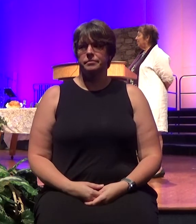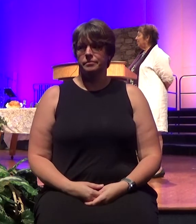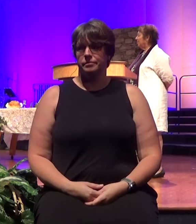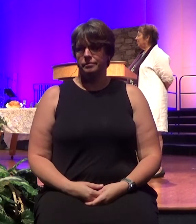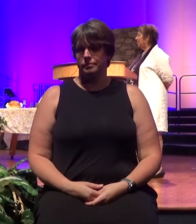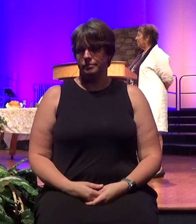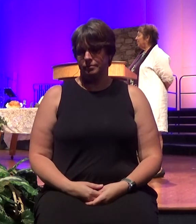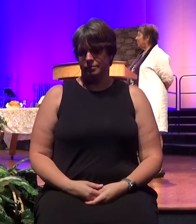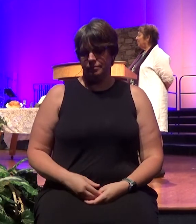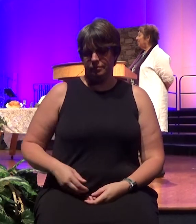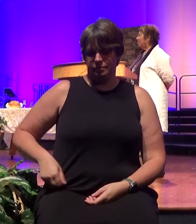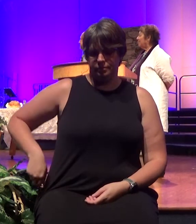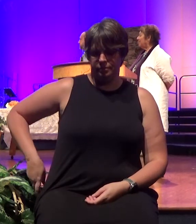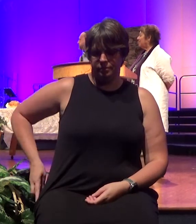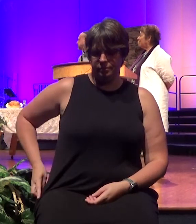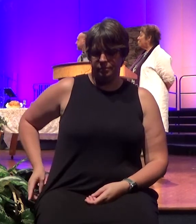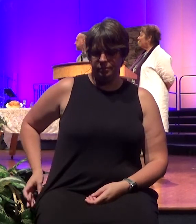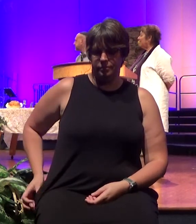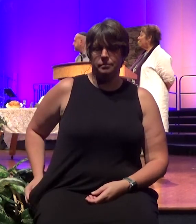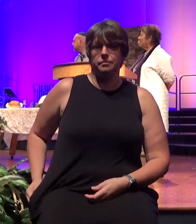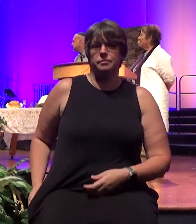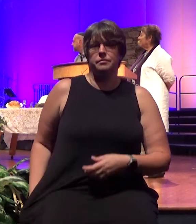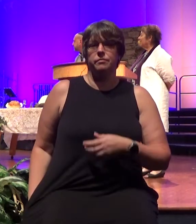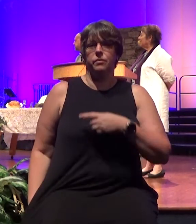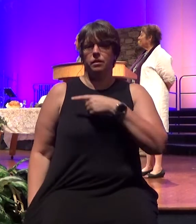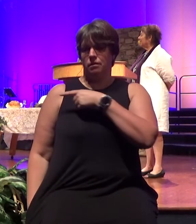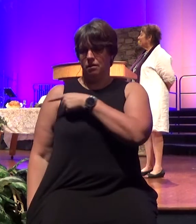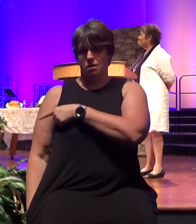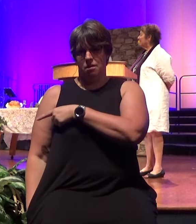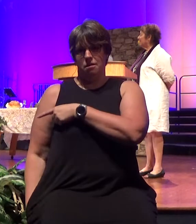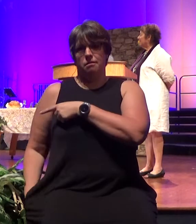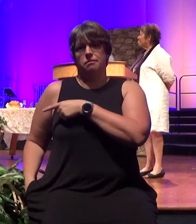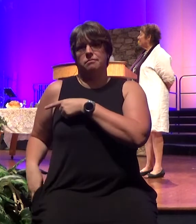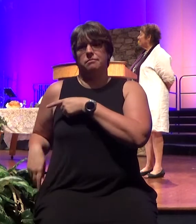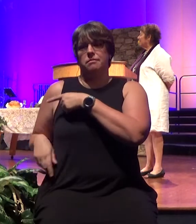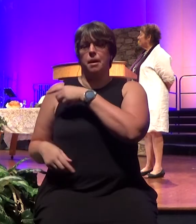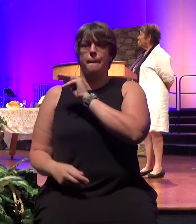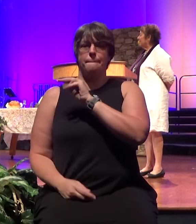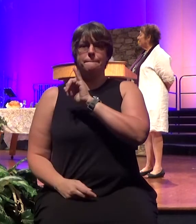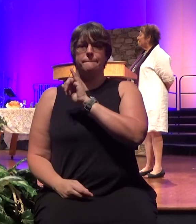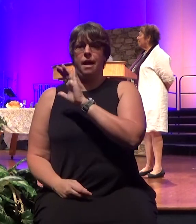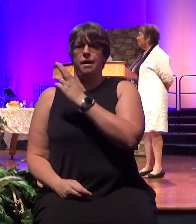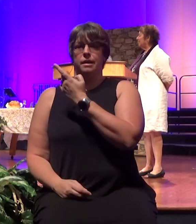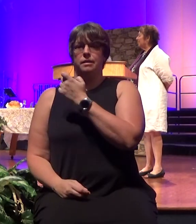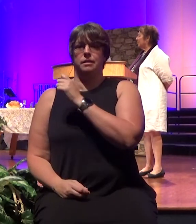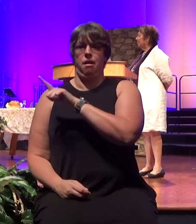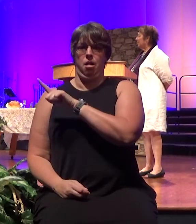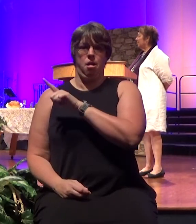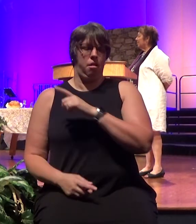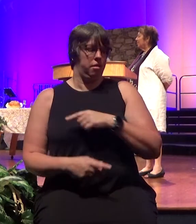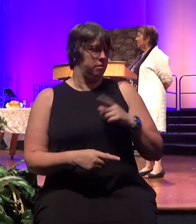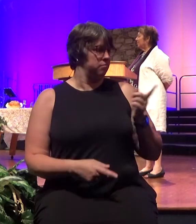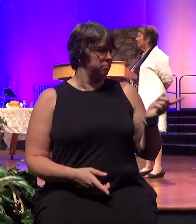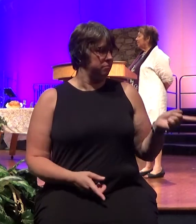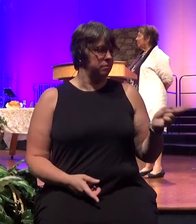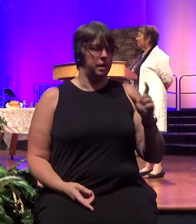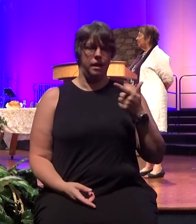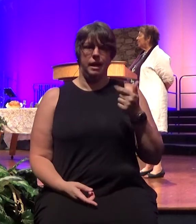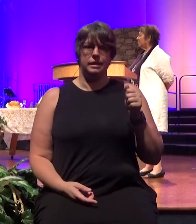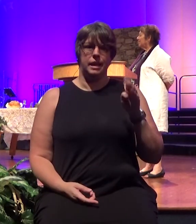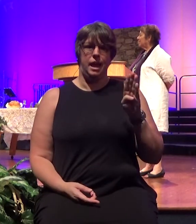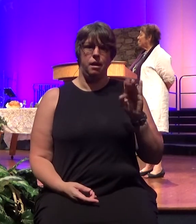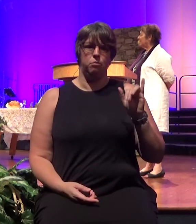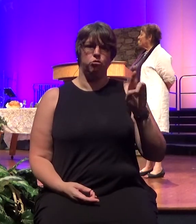In my right hand, Michael. In my left hand, Gabriel.